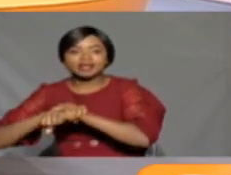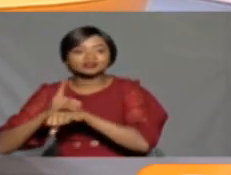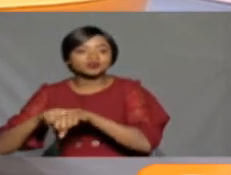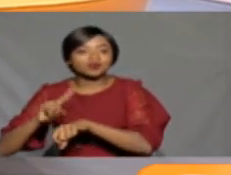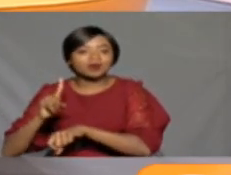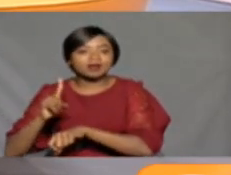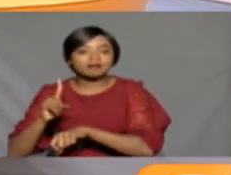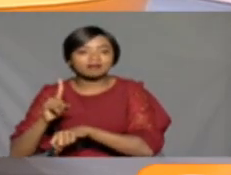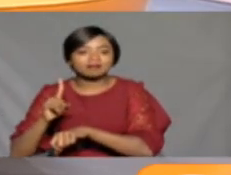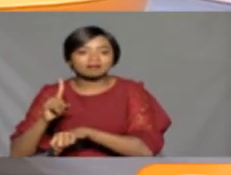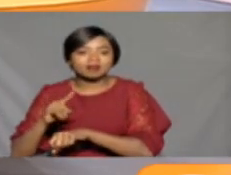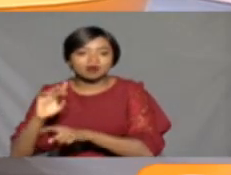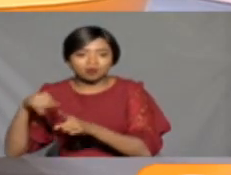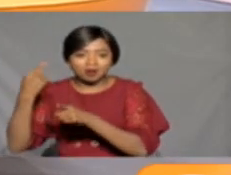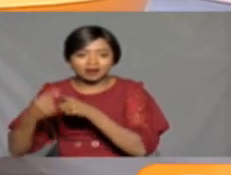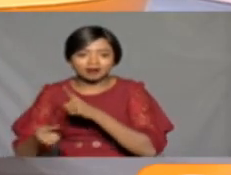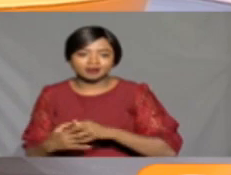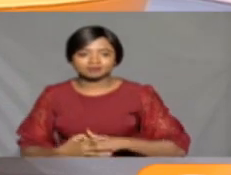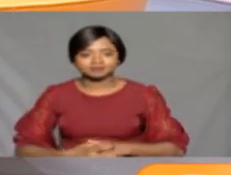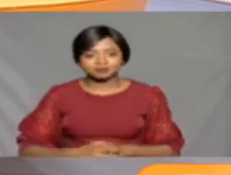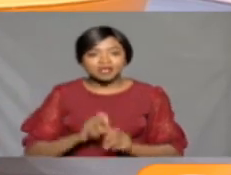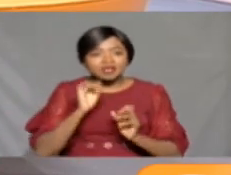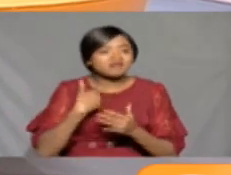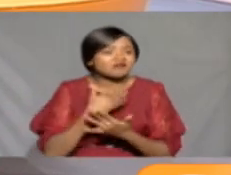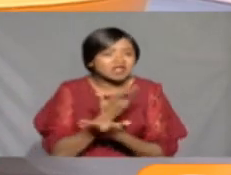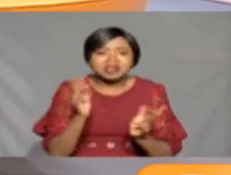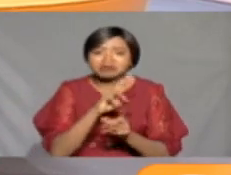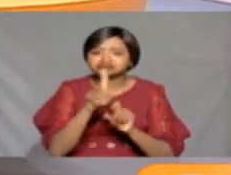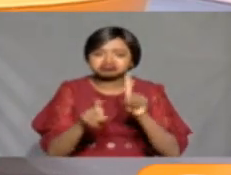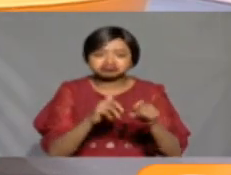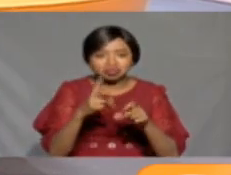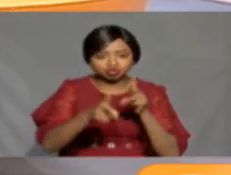should be released within the year. All right, if you have any questions, 2243 is the SMS line.